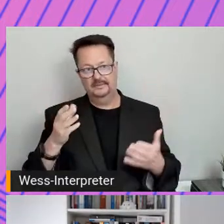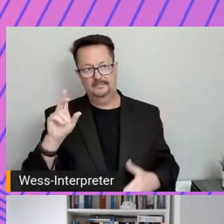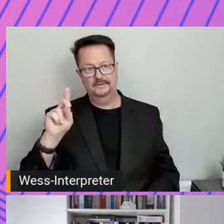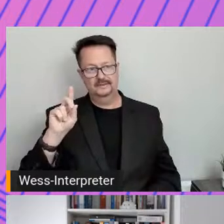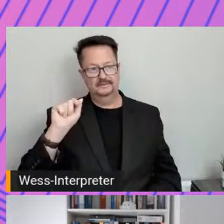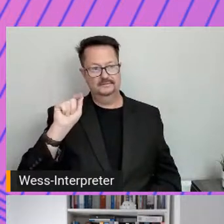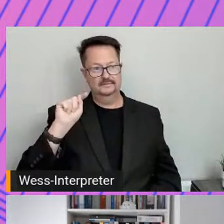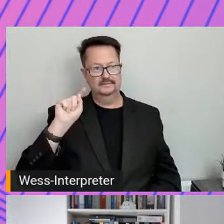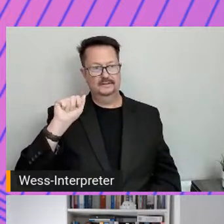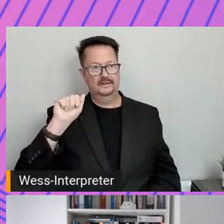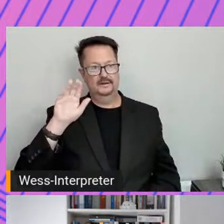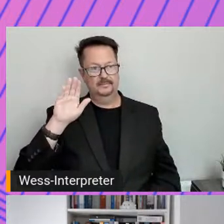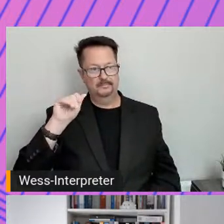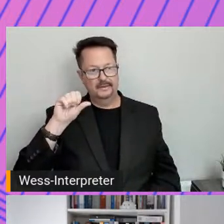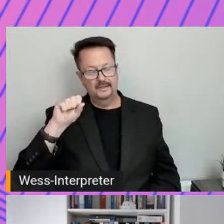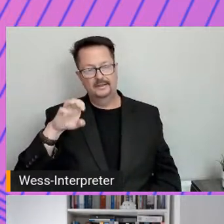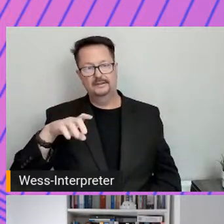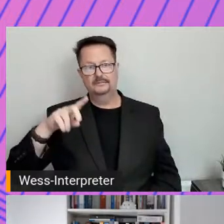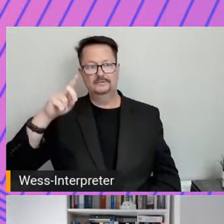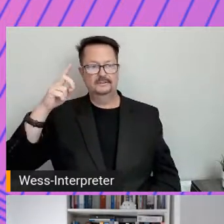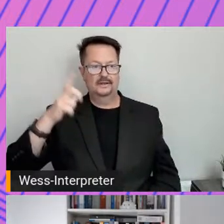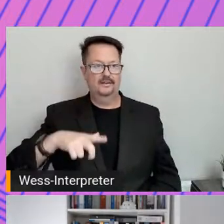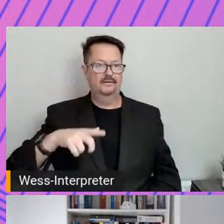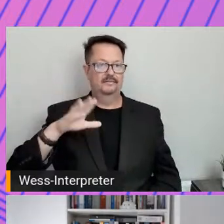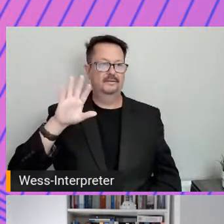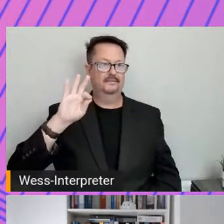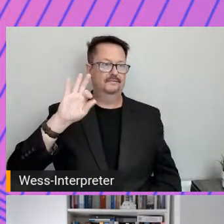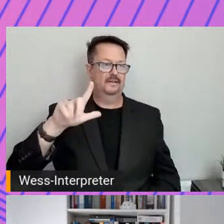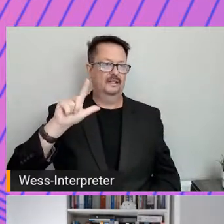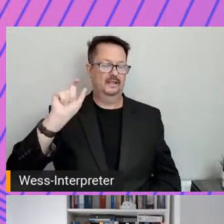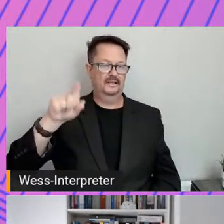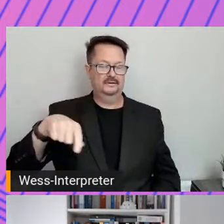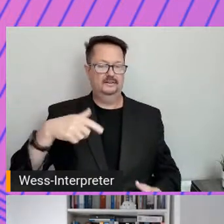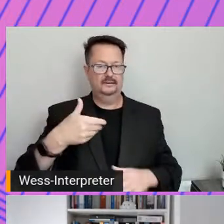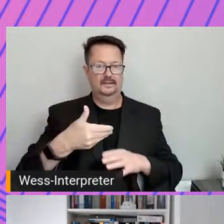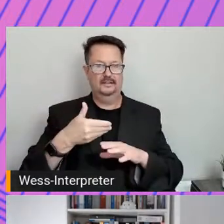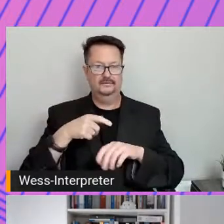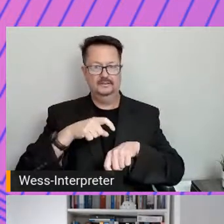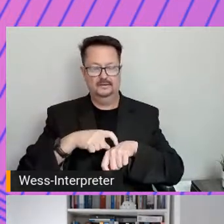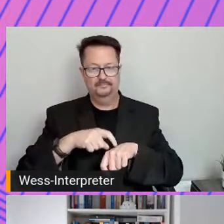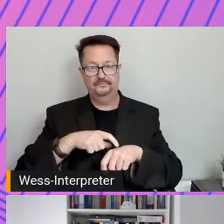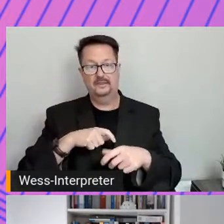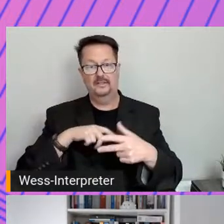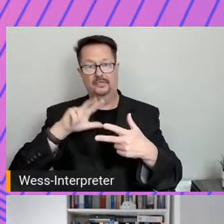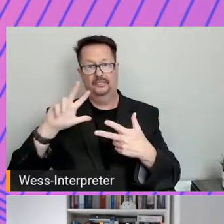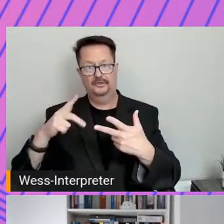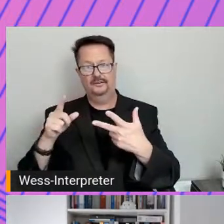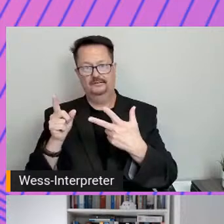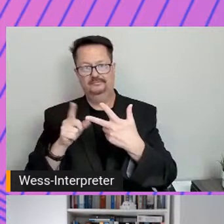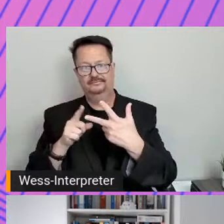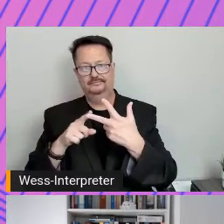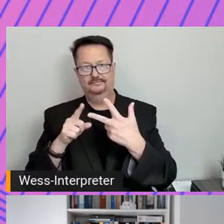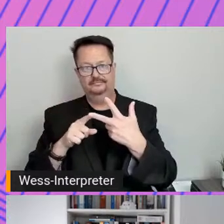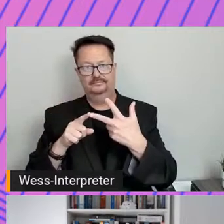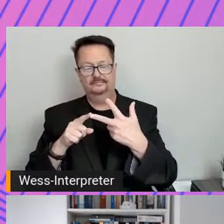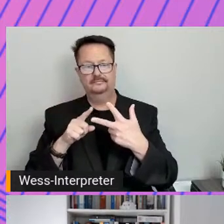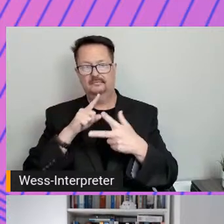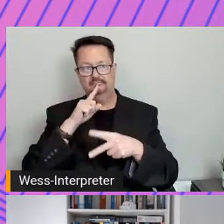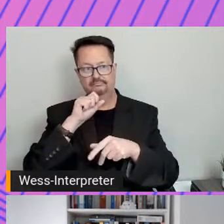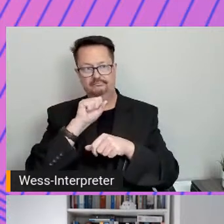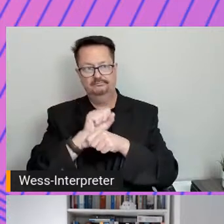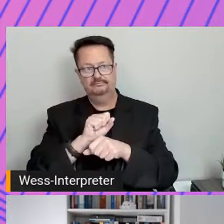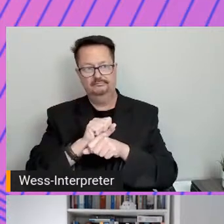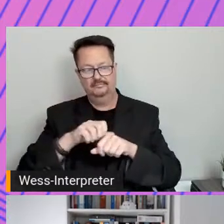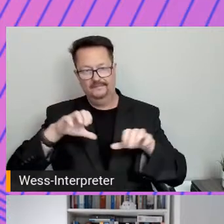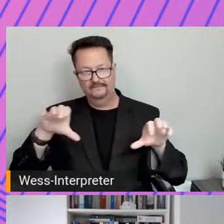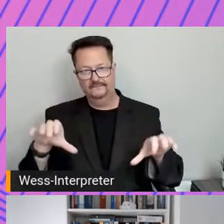or doing something like downloading a file that I need ahead of time. And then the third phase is the actual function invocation. So this is